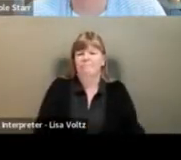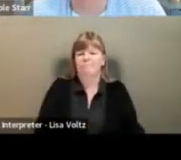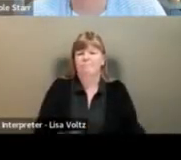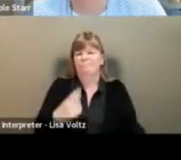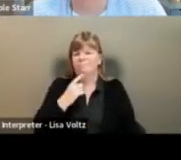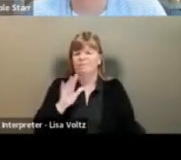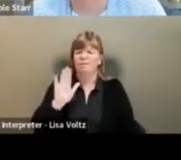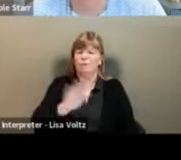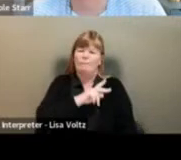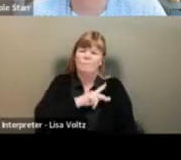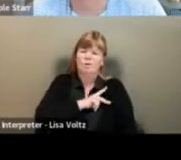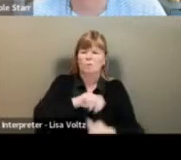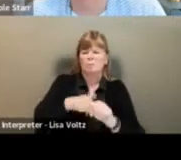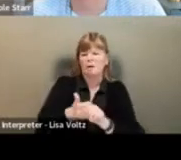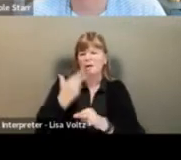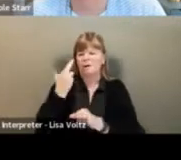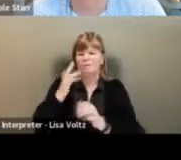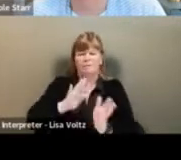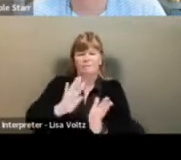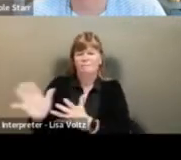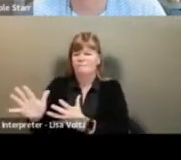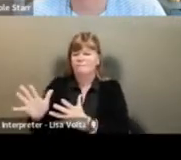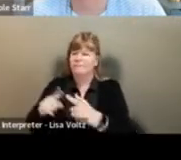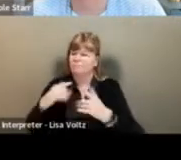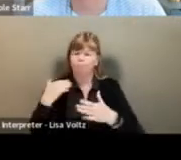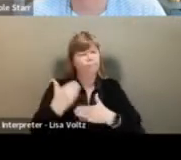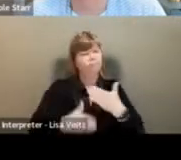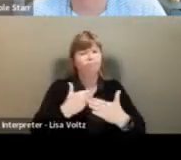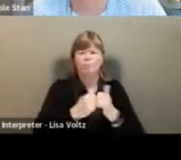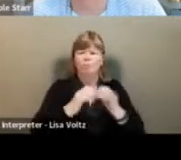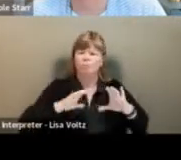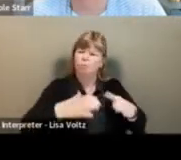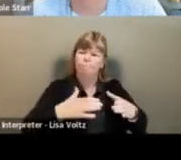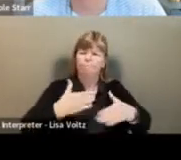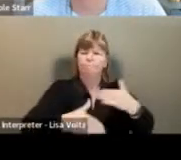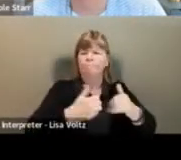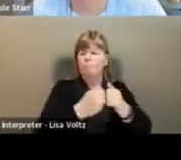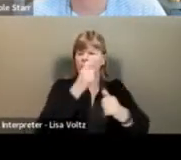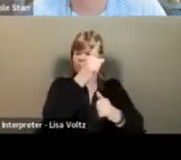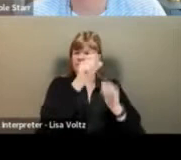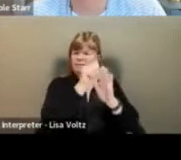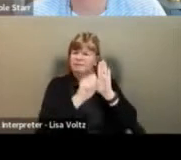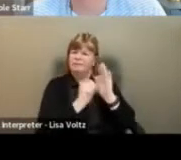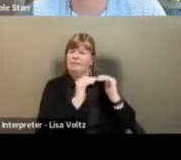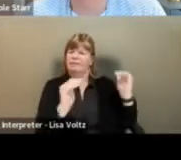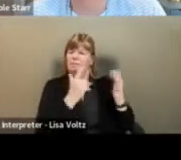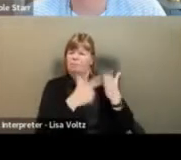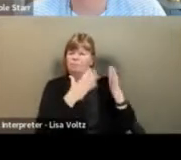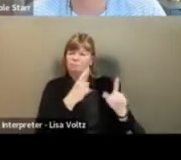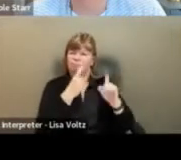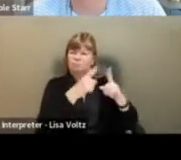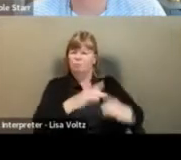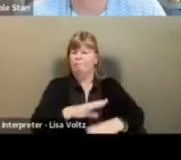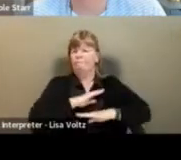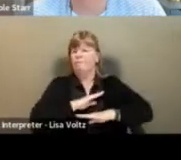at home and they go with the flow of what the state is working towards to be able to meet the needs of all brain